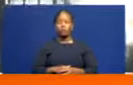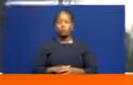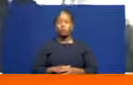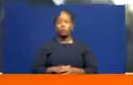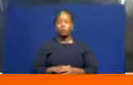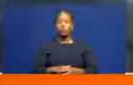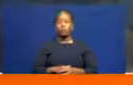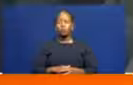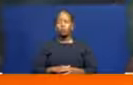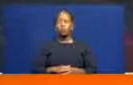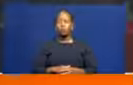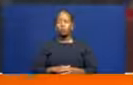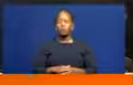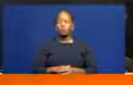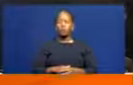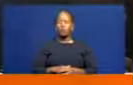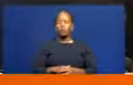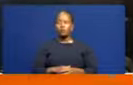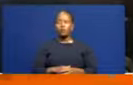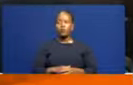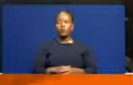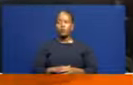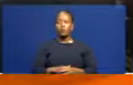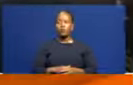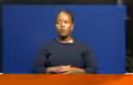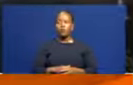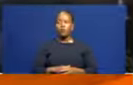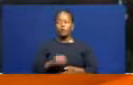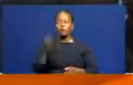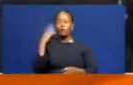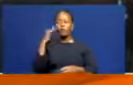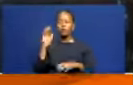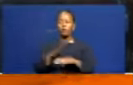Special request, DJ. DJ, rudi kwa record. Ile kitu ulichezea mawaziri.